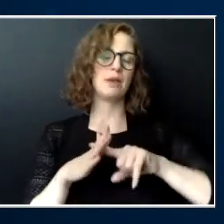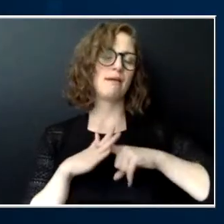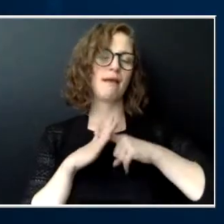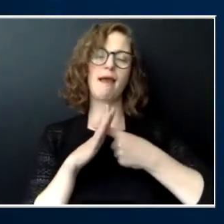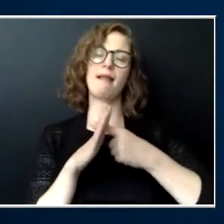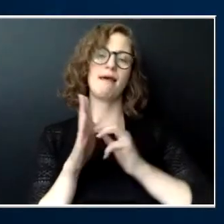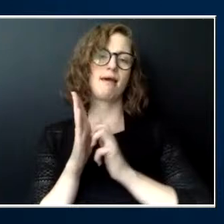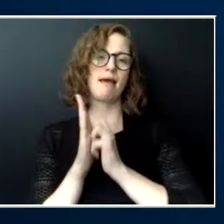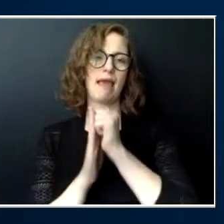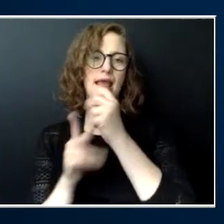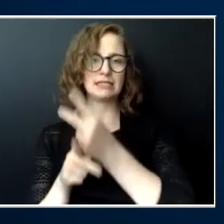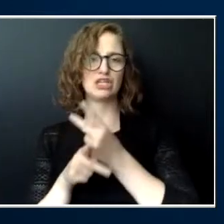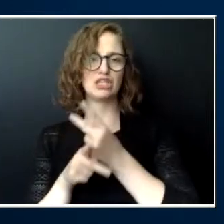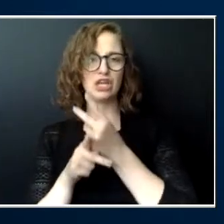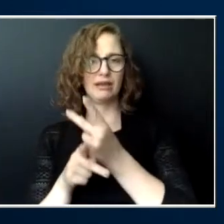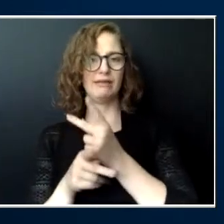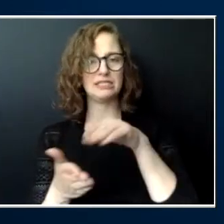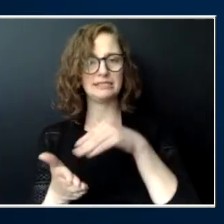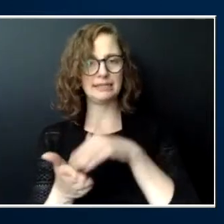Park.